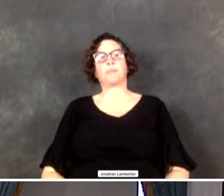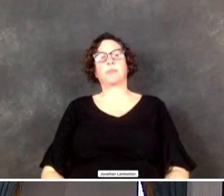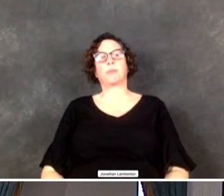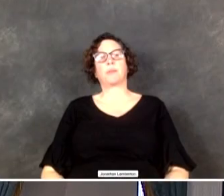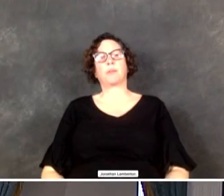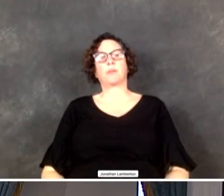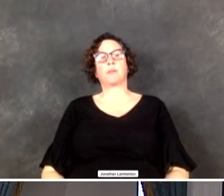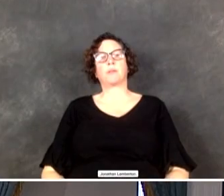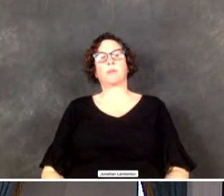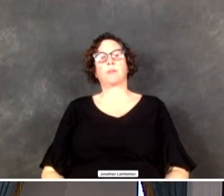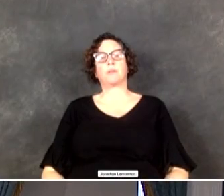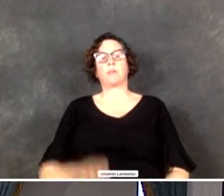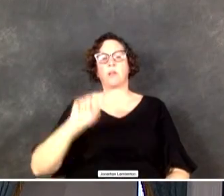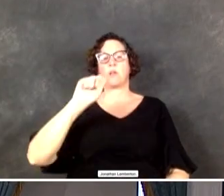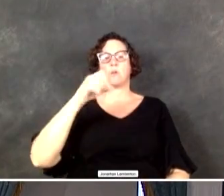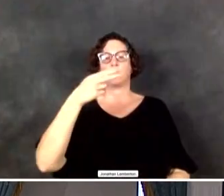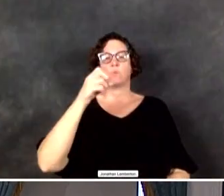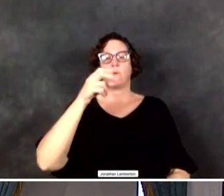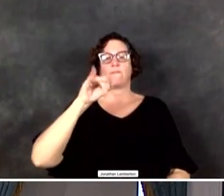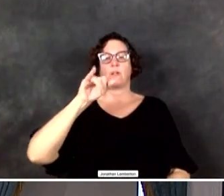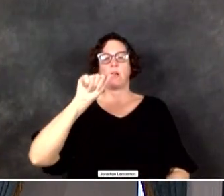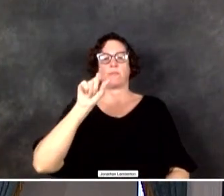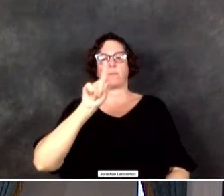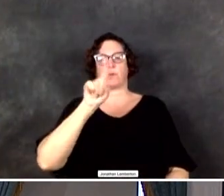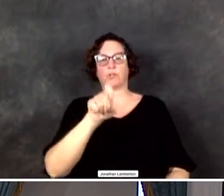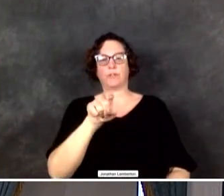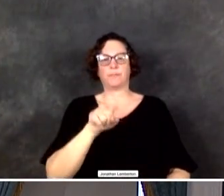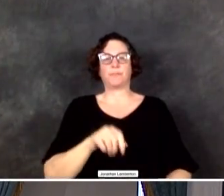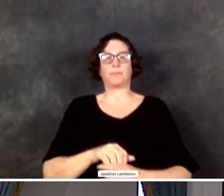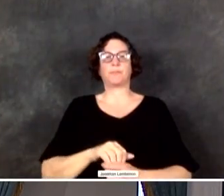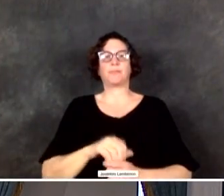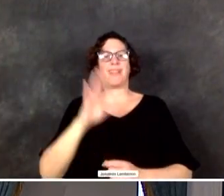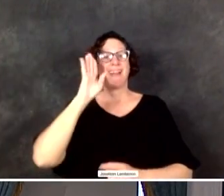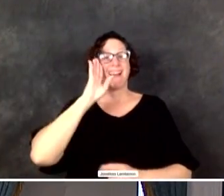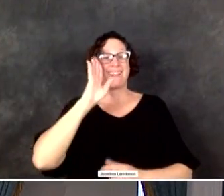Sophia? Hi, good morning. Okay, good morning. Hi.